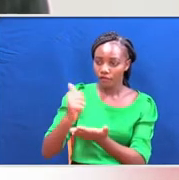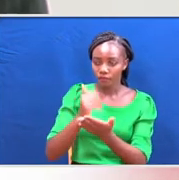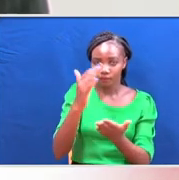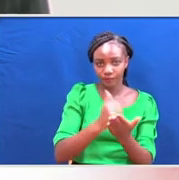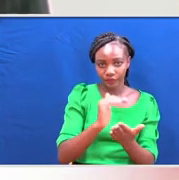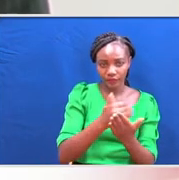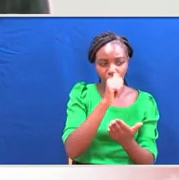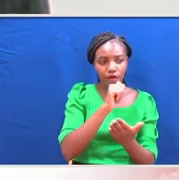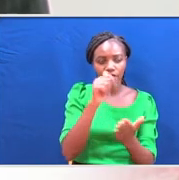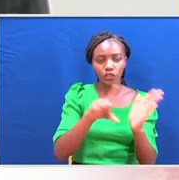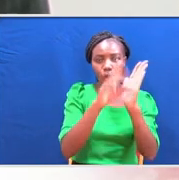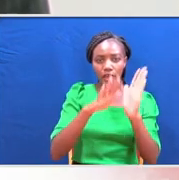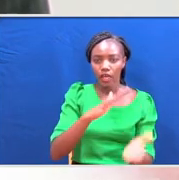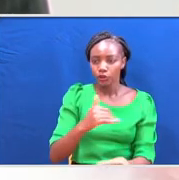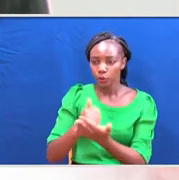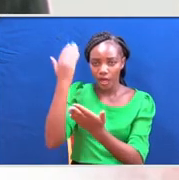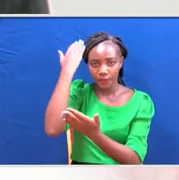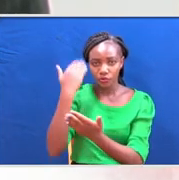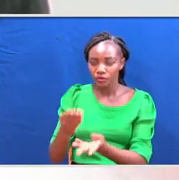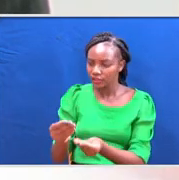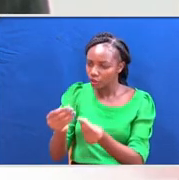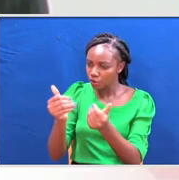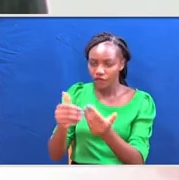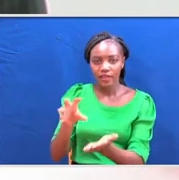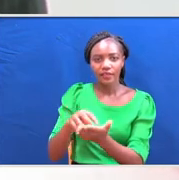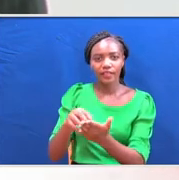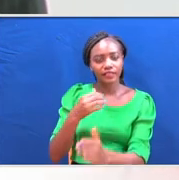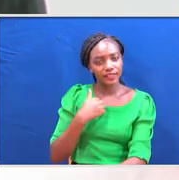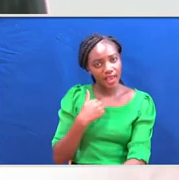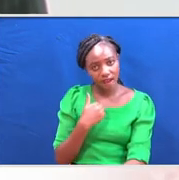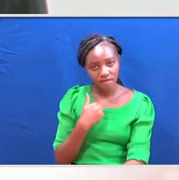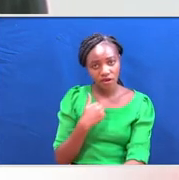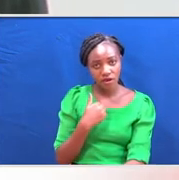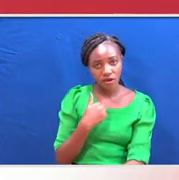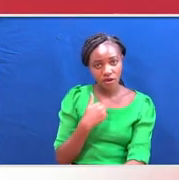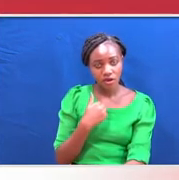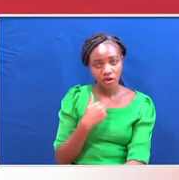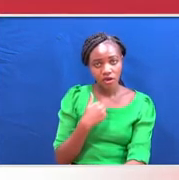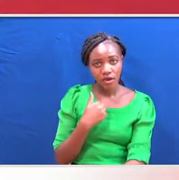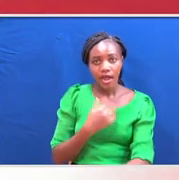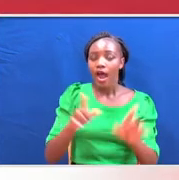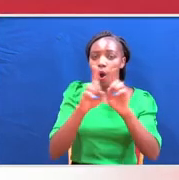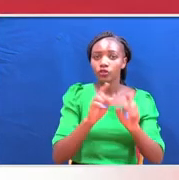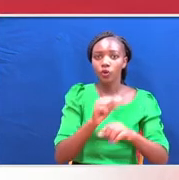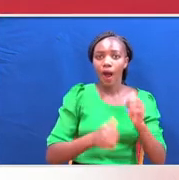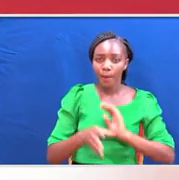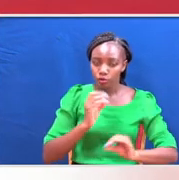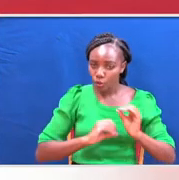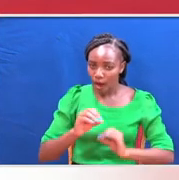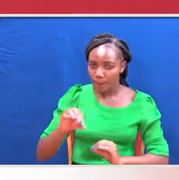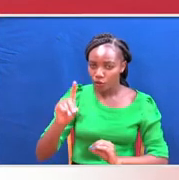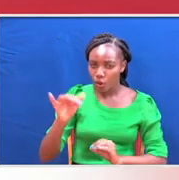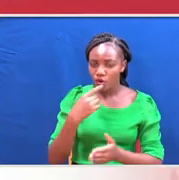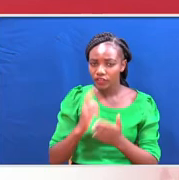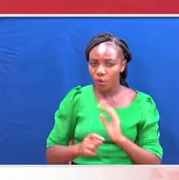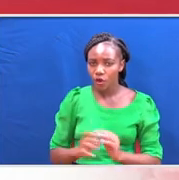help the judiciary with the hearing of cases, given our numbers. On corruption, Ouko has